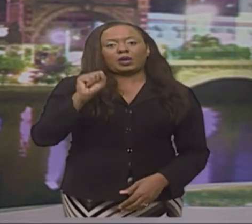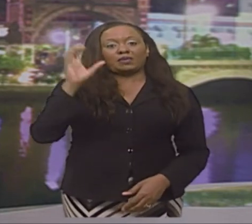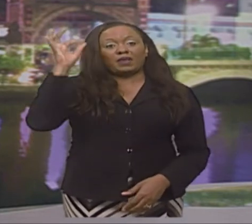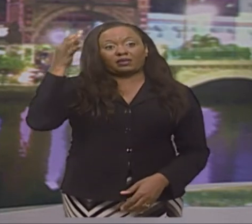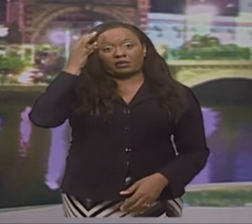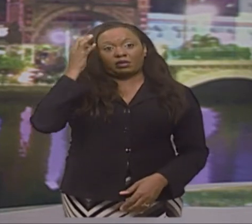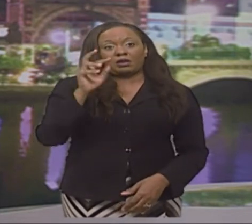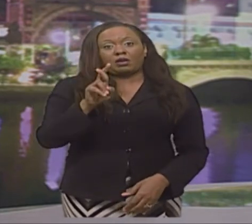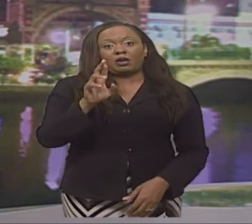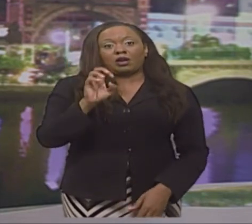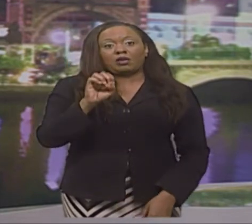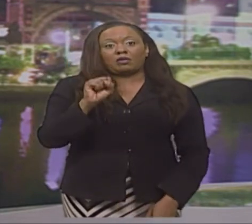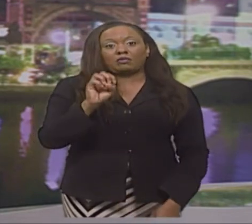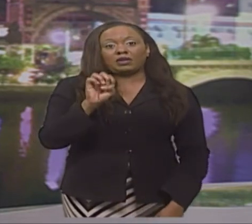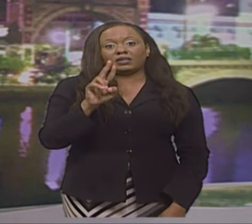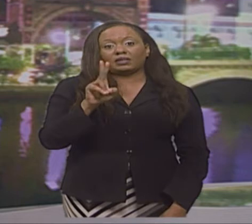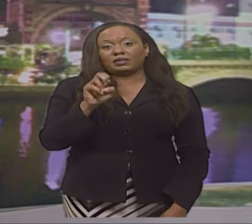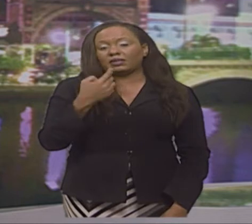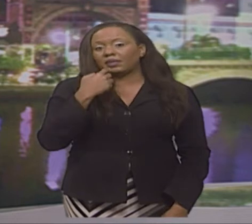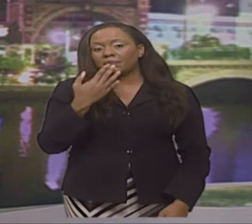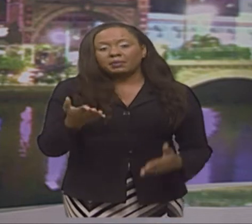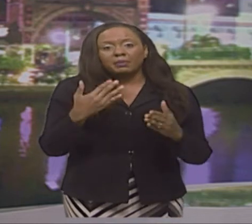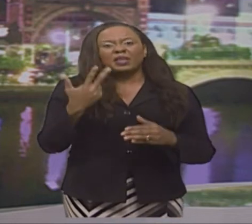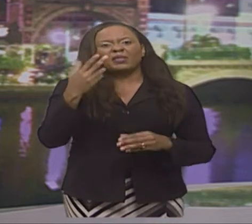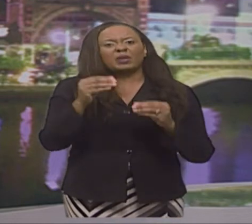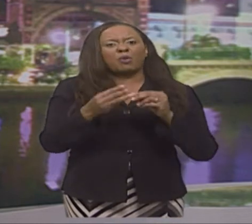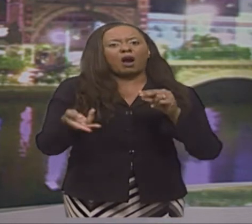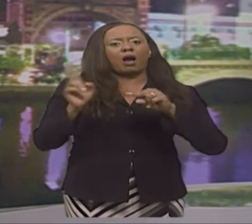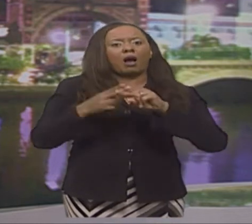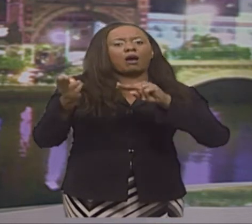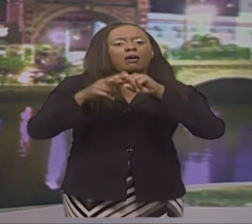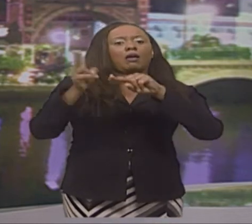there may be at least 3 more interest rate increases by year end.